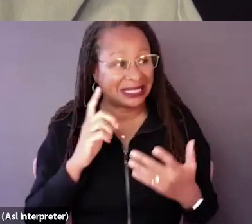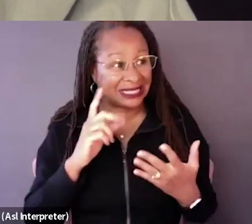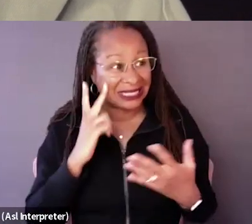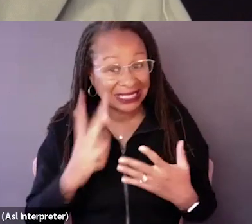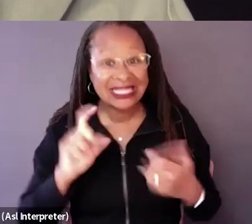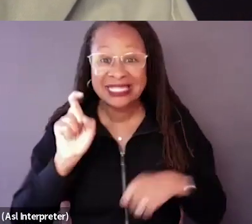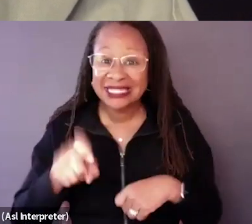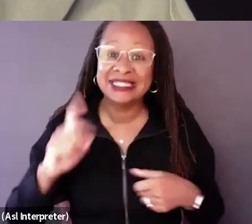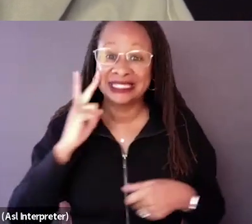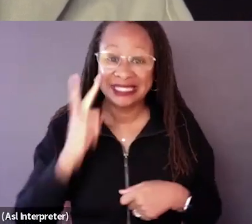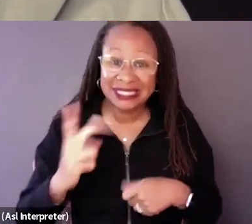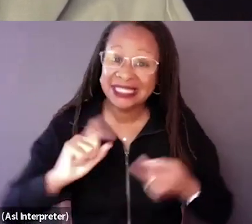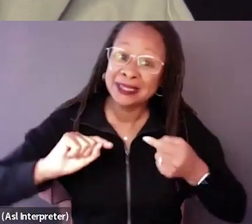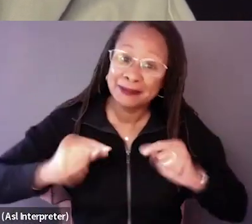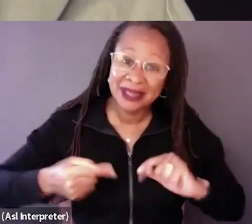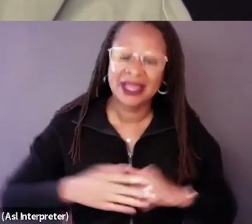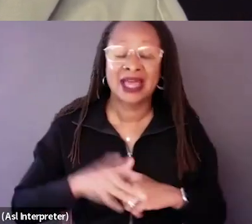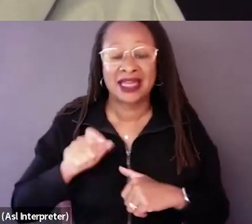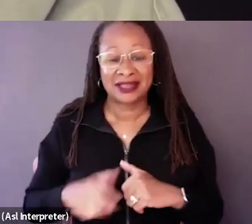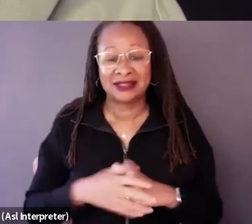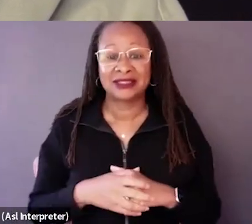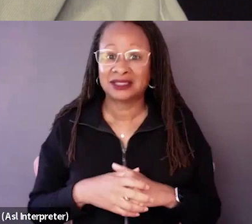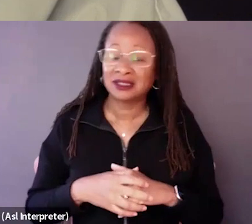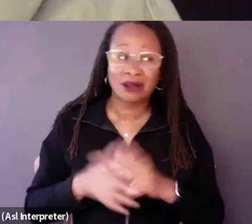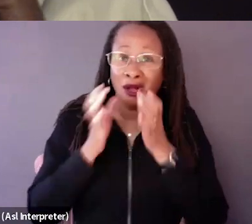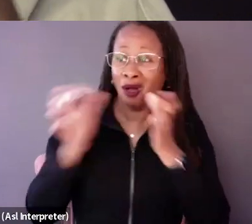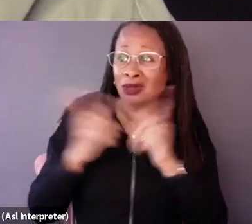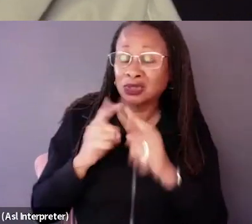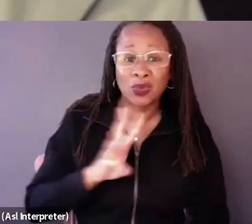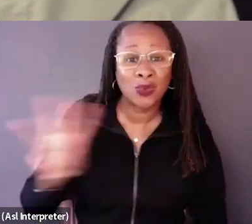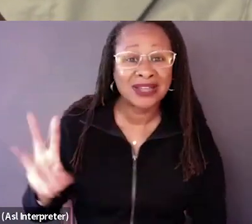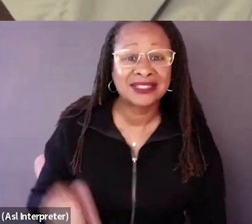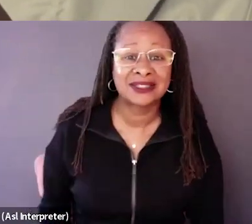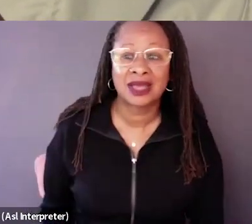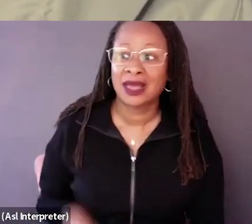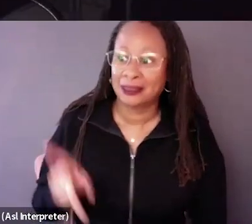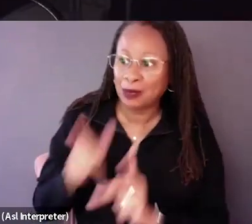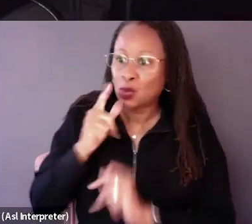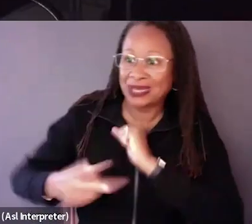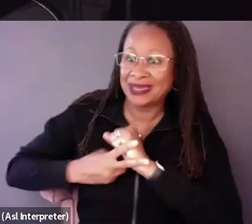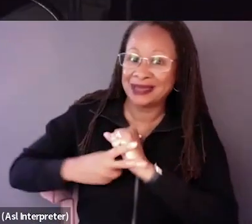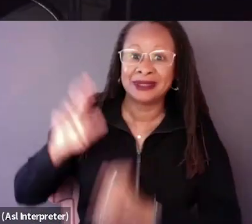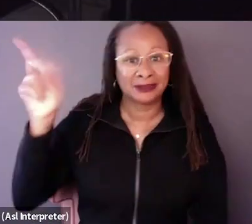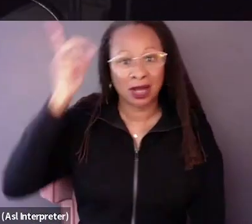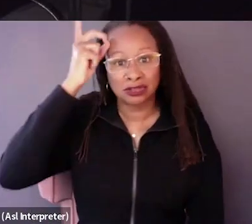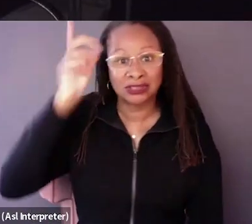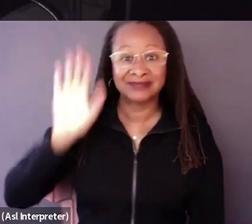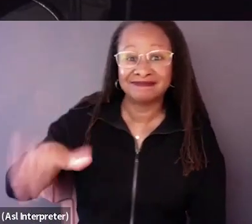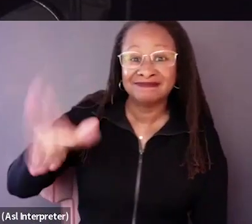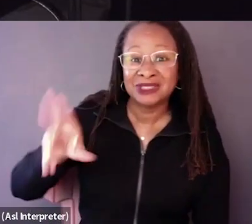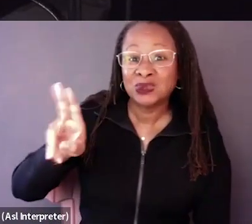and really, this is a clarion call to the West, the keepers of democracy, to